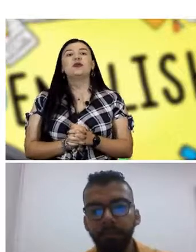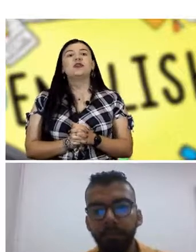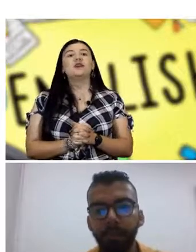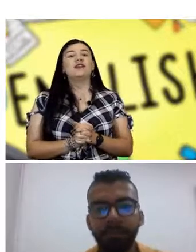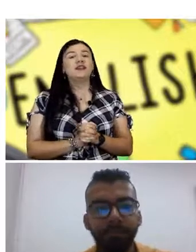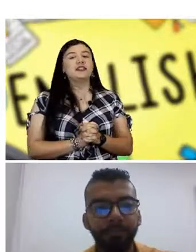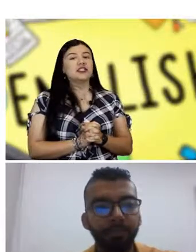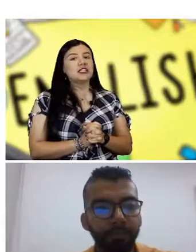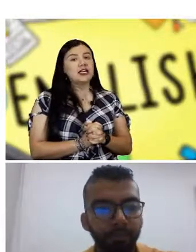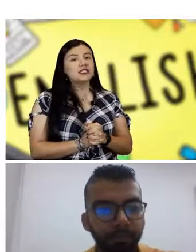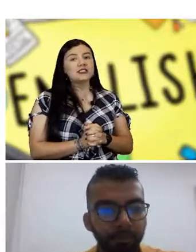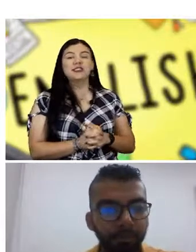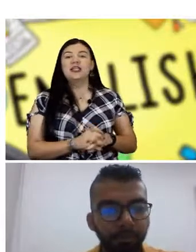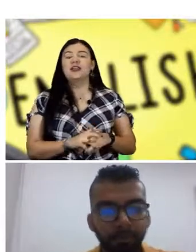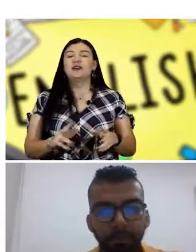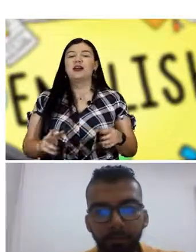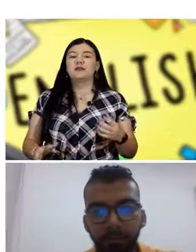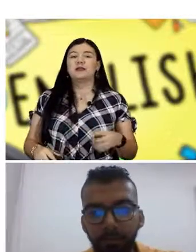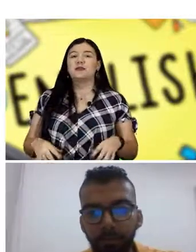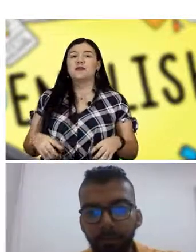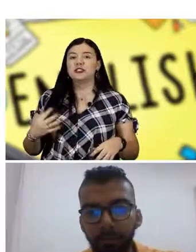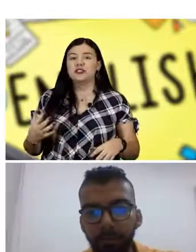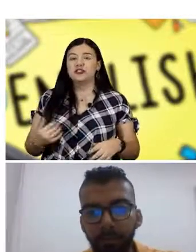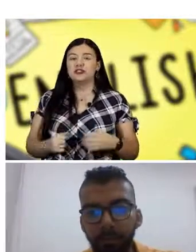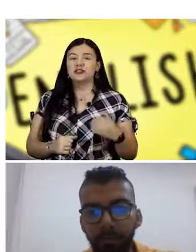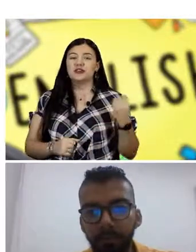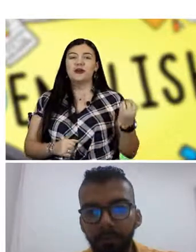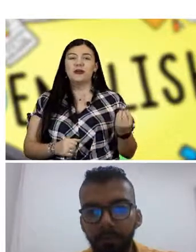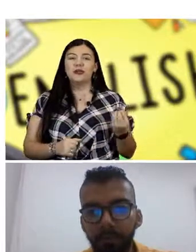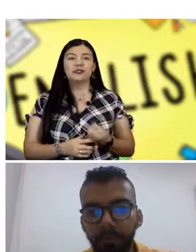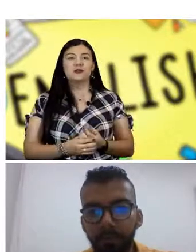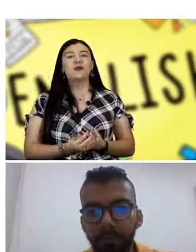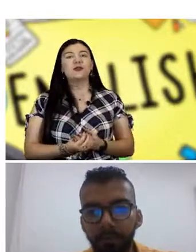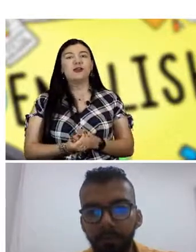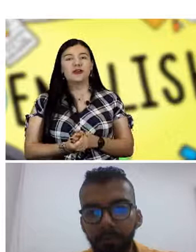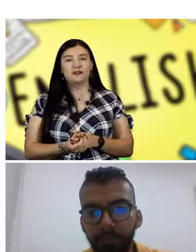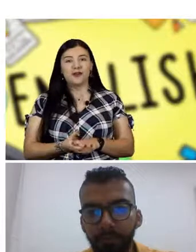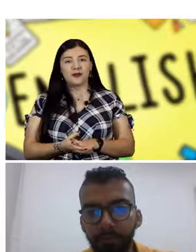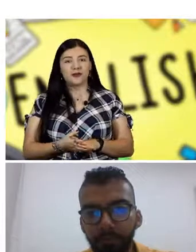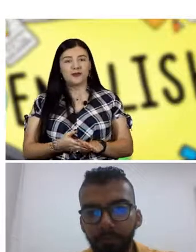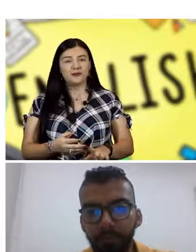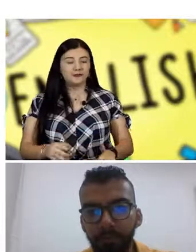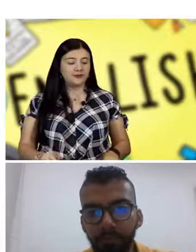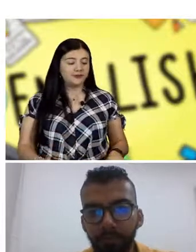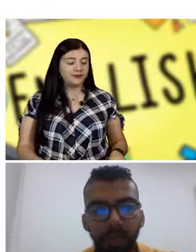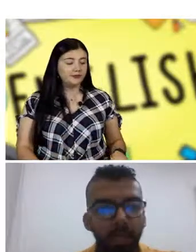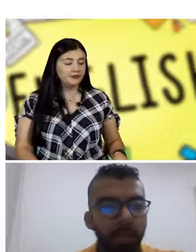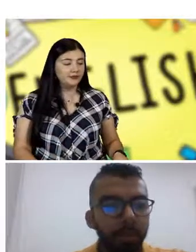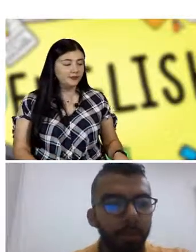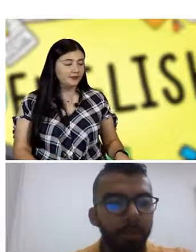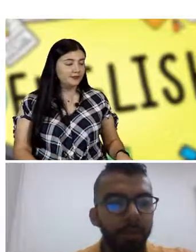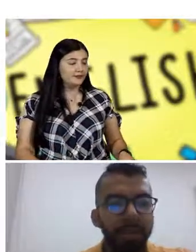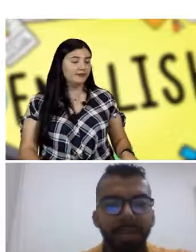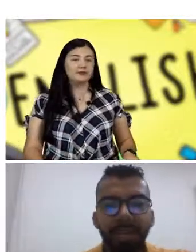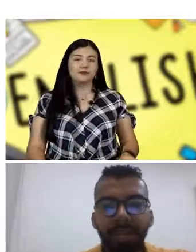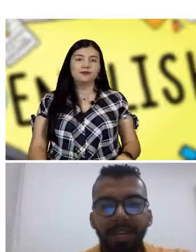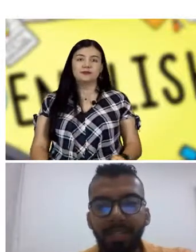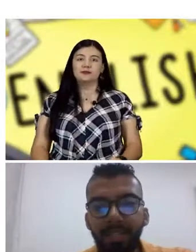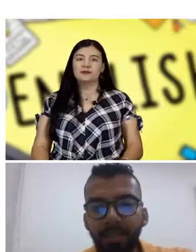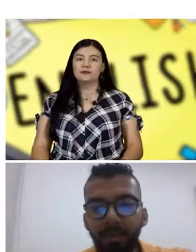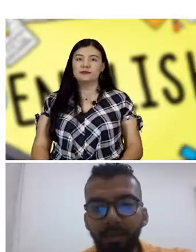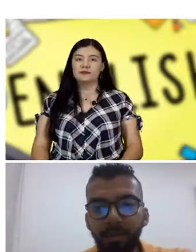us what do we have in the chat. If we have some questions, comments, what do we have there?